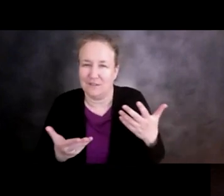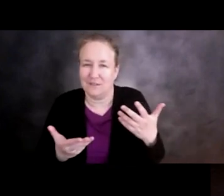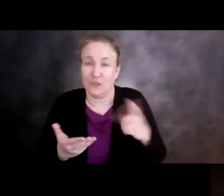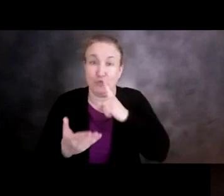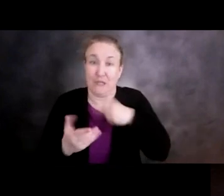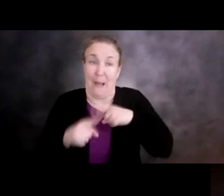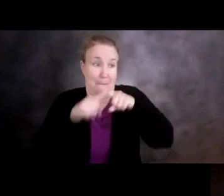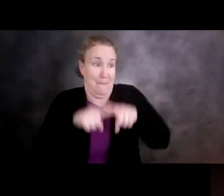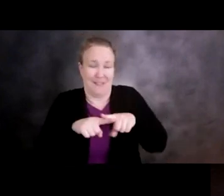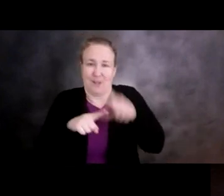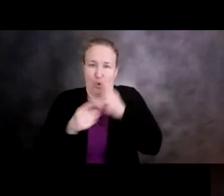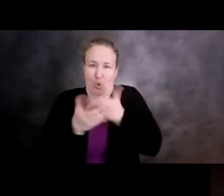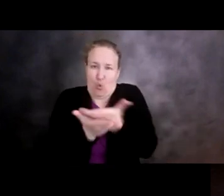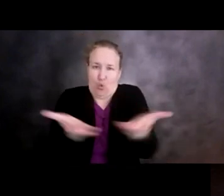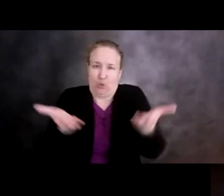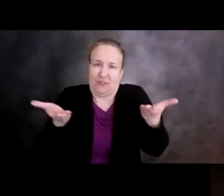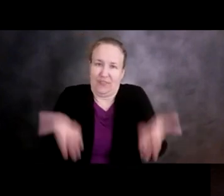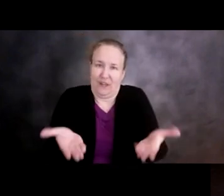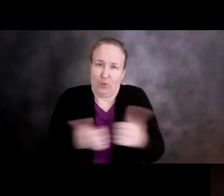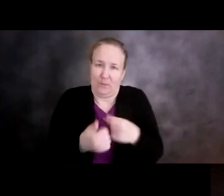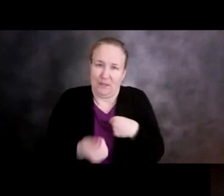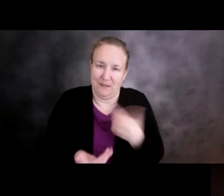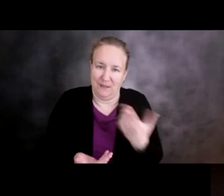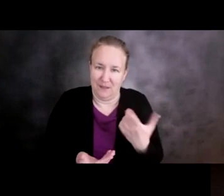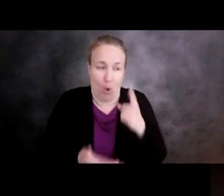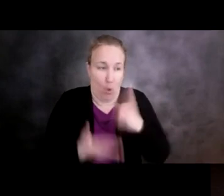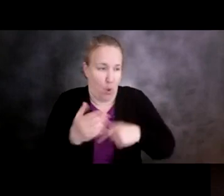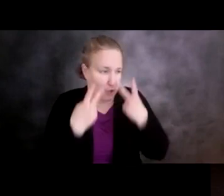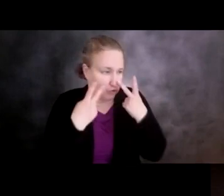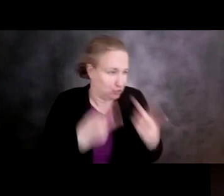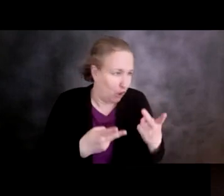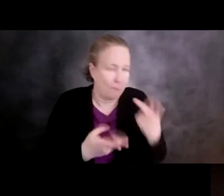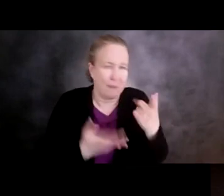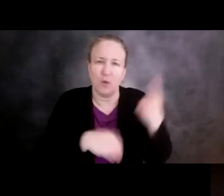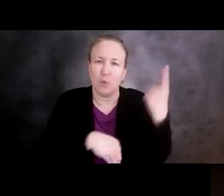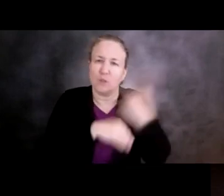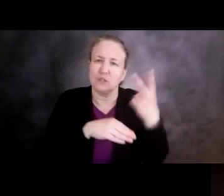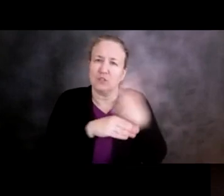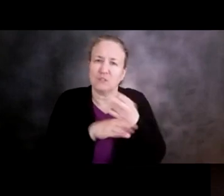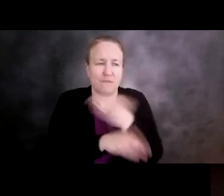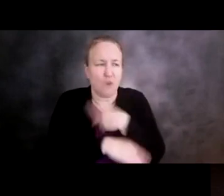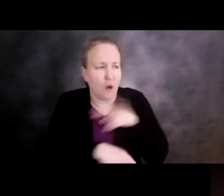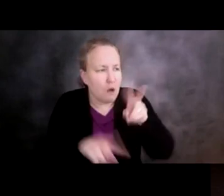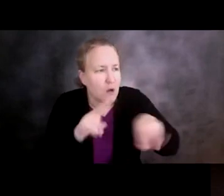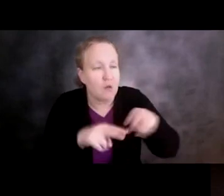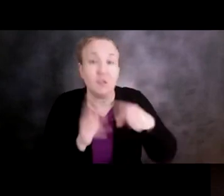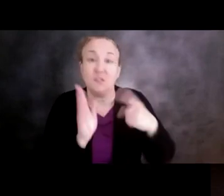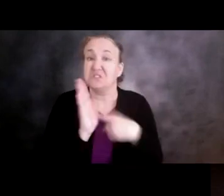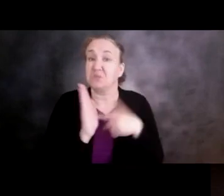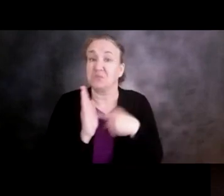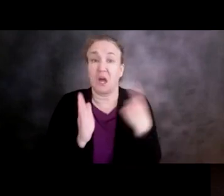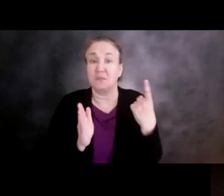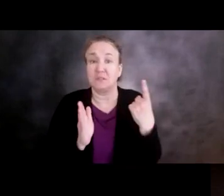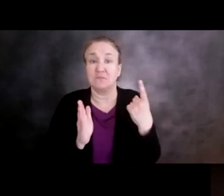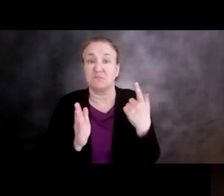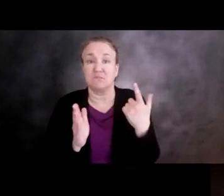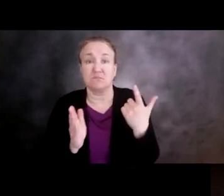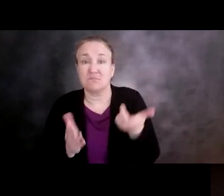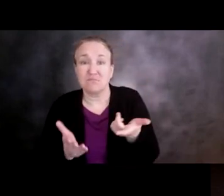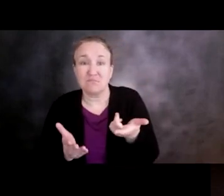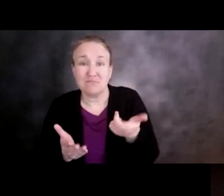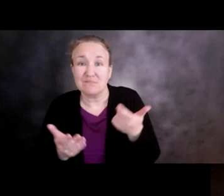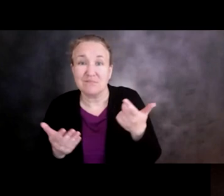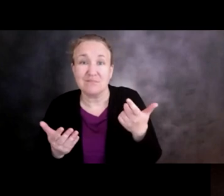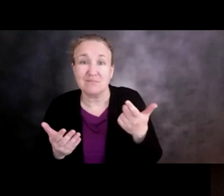off of who I'm in the room with or what I saw, you know, maybe a day or two before. There are some times where I'm not even inspired by